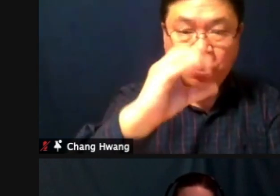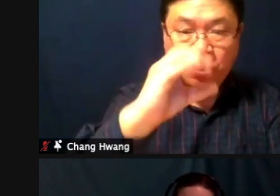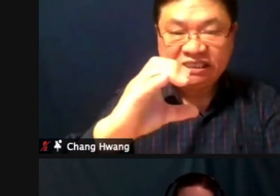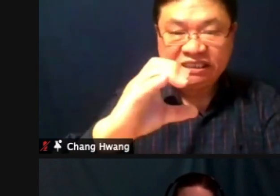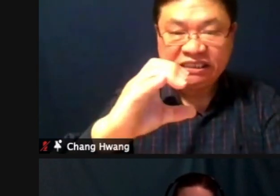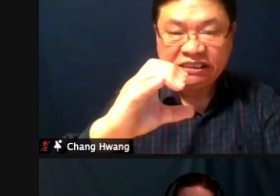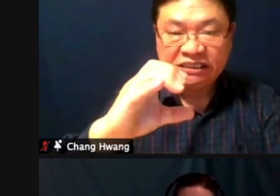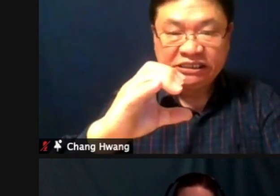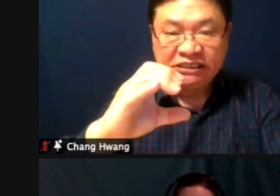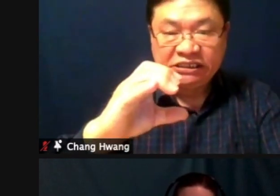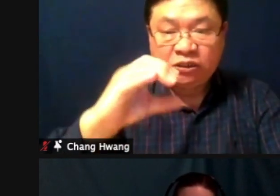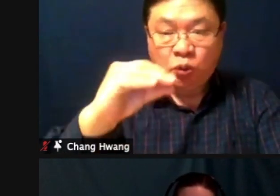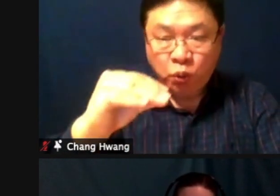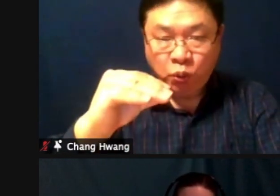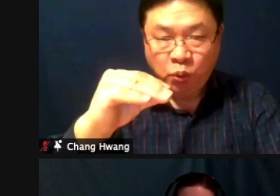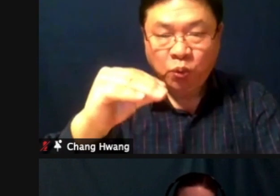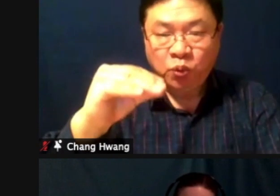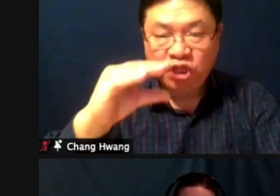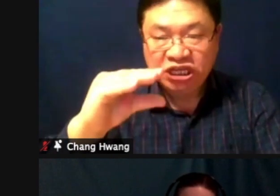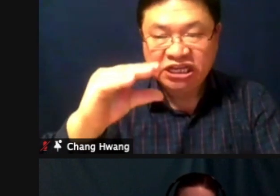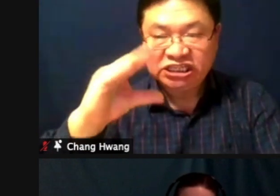Okay, so here are some pictures that show